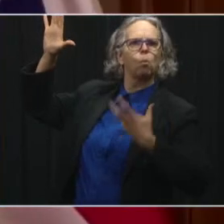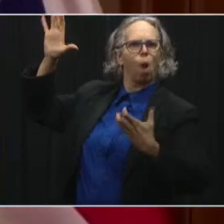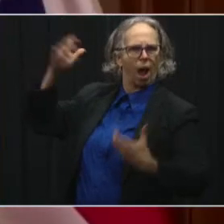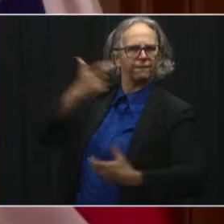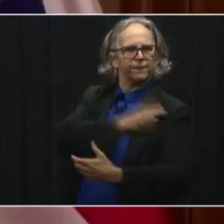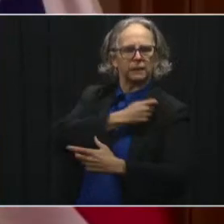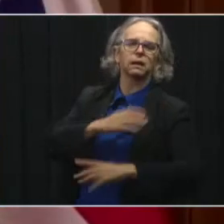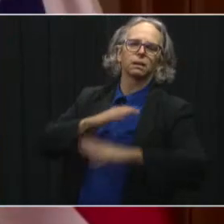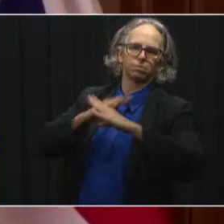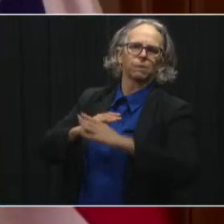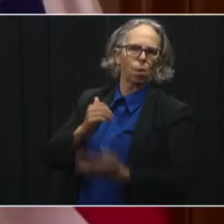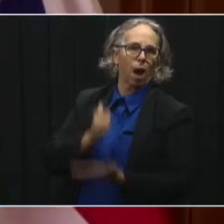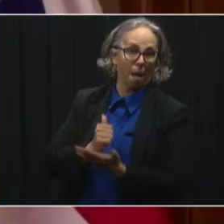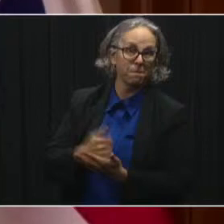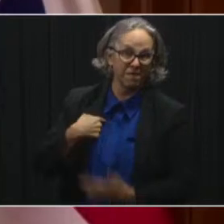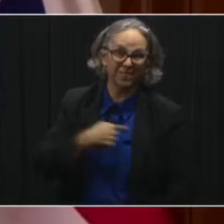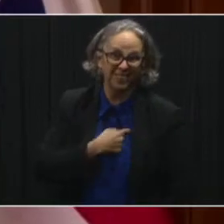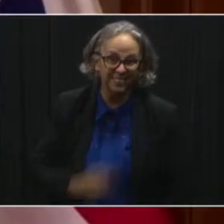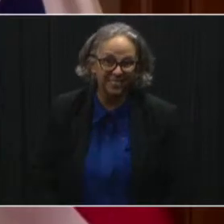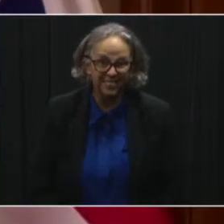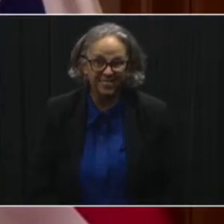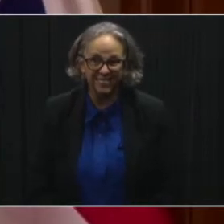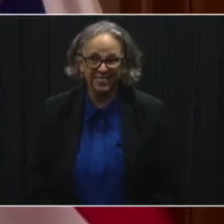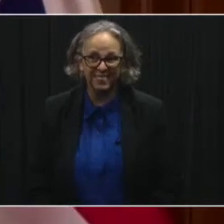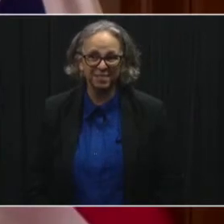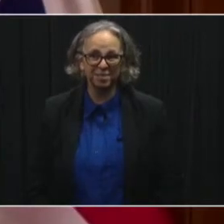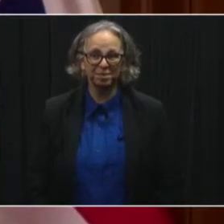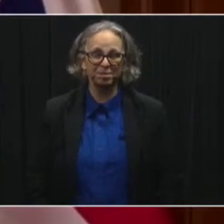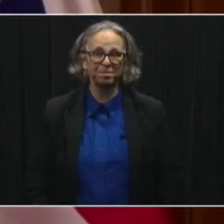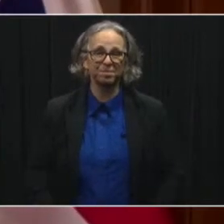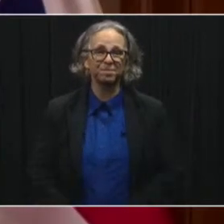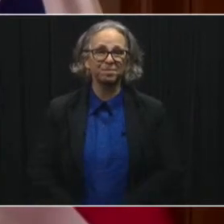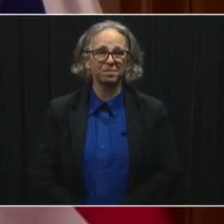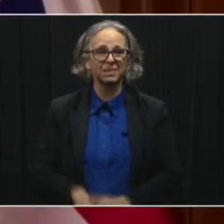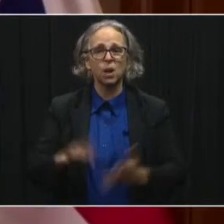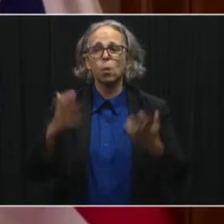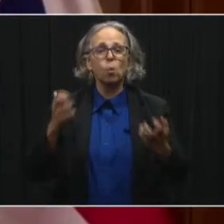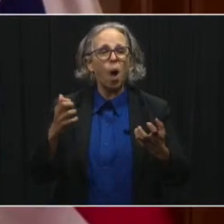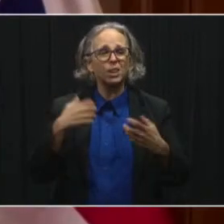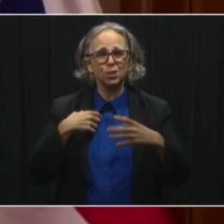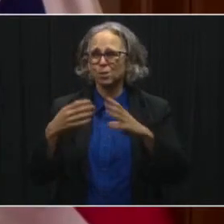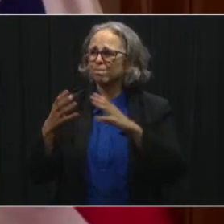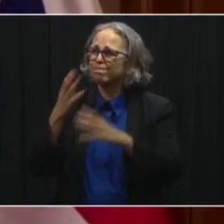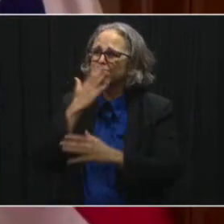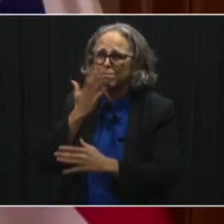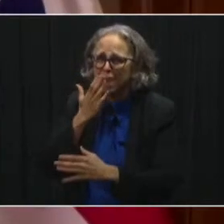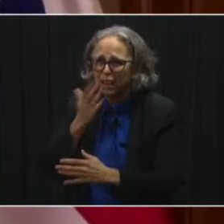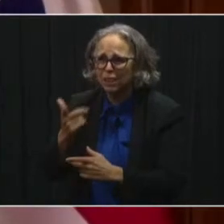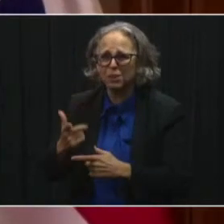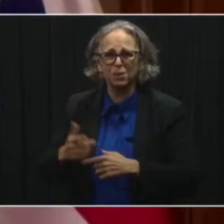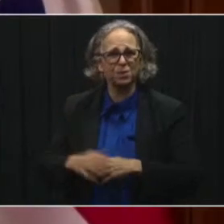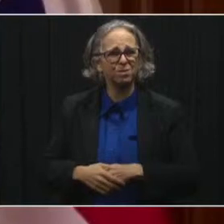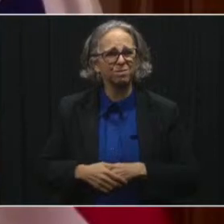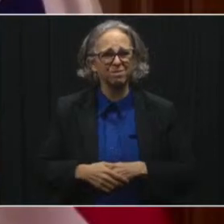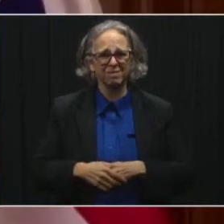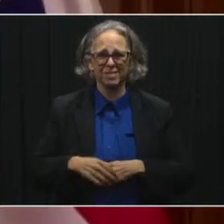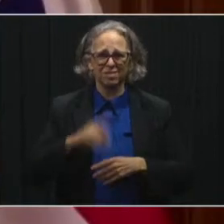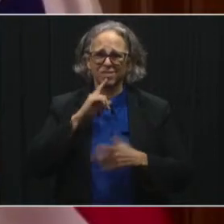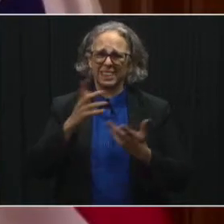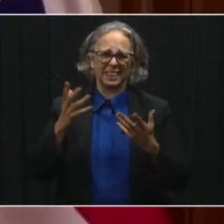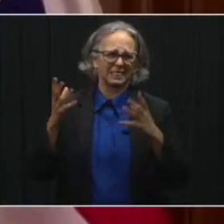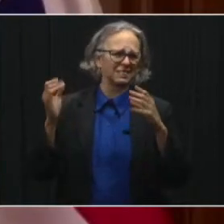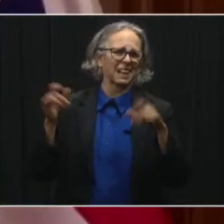Well, I'd like to say thank you. And I think we're hearing the same thing across the board